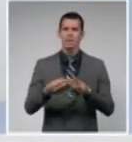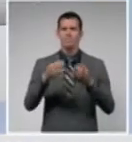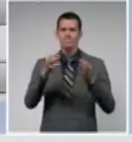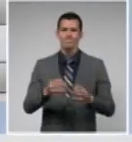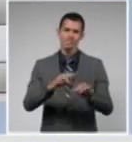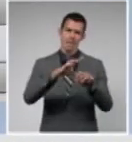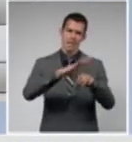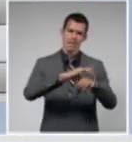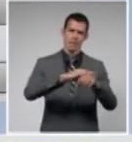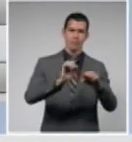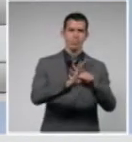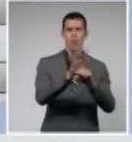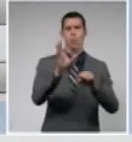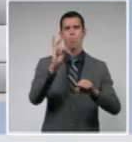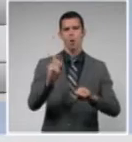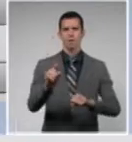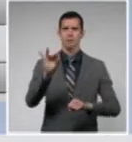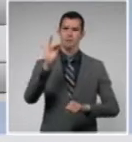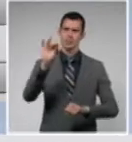Of the